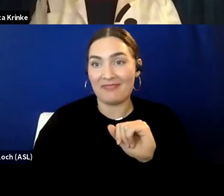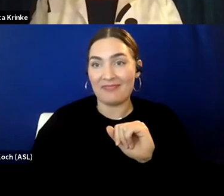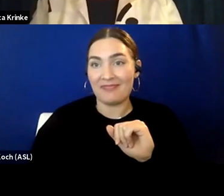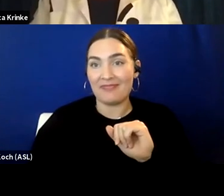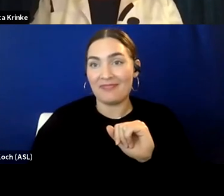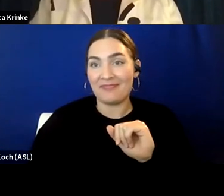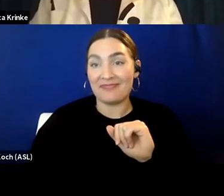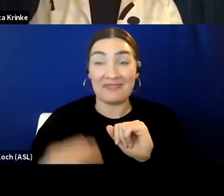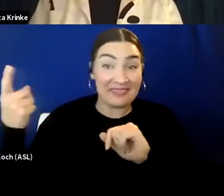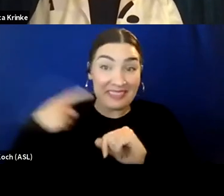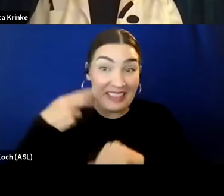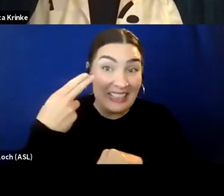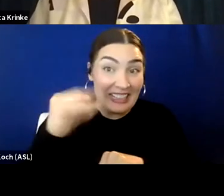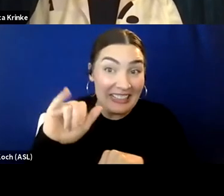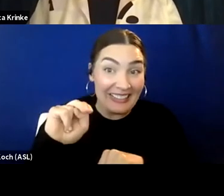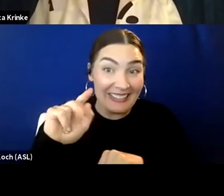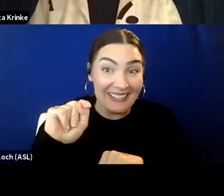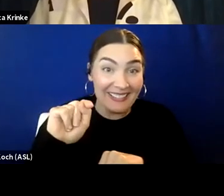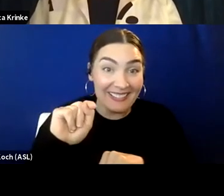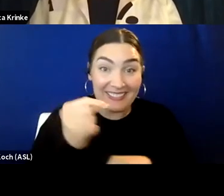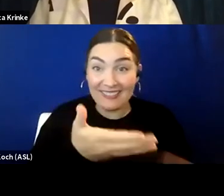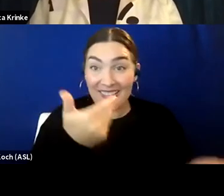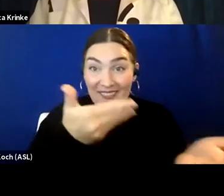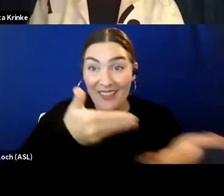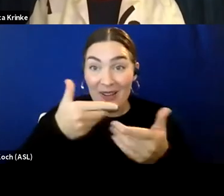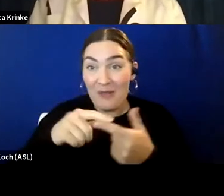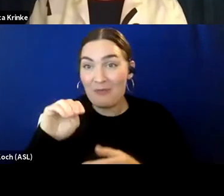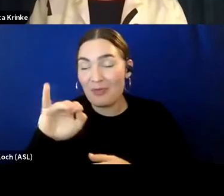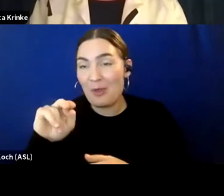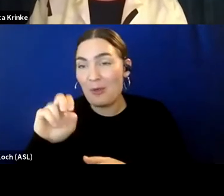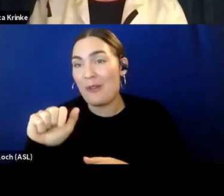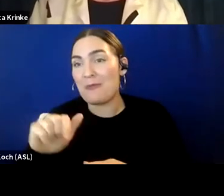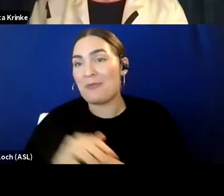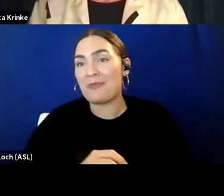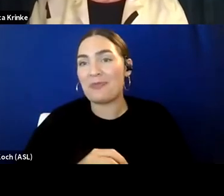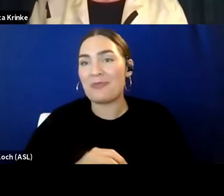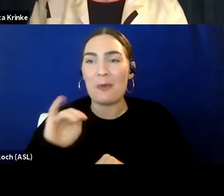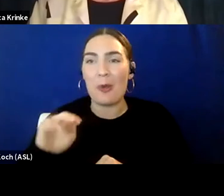Hint? Yeah, exactly. All right.